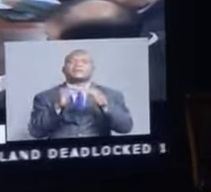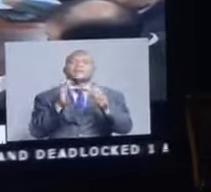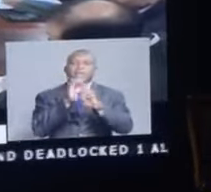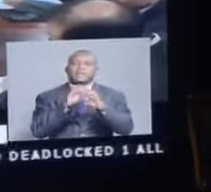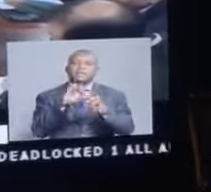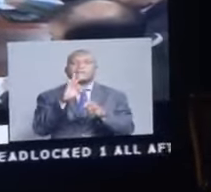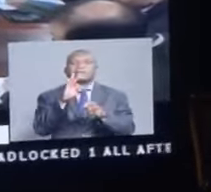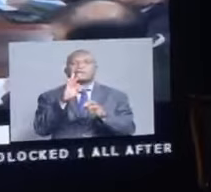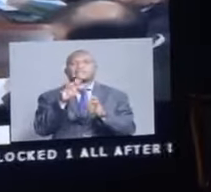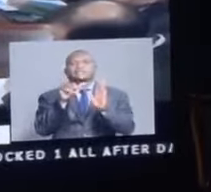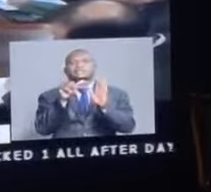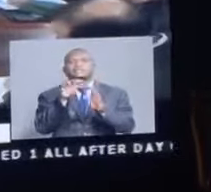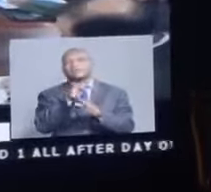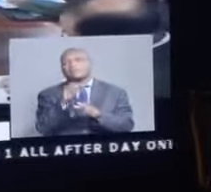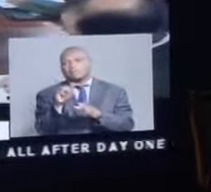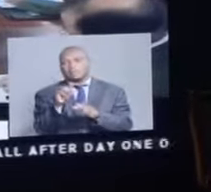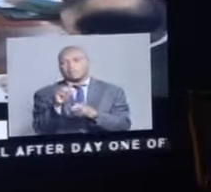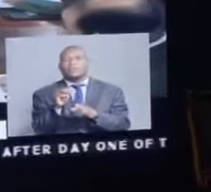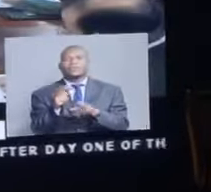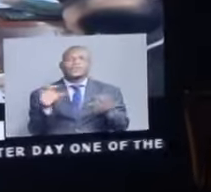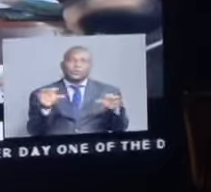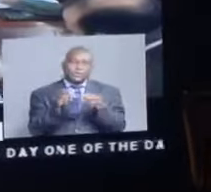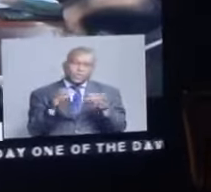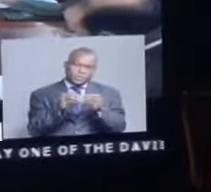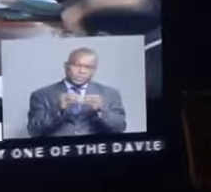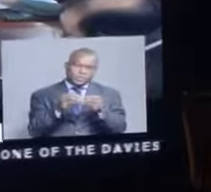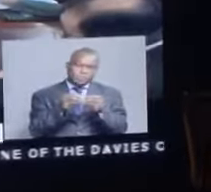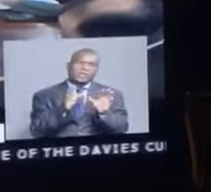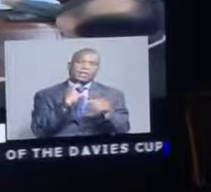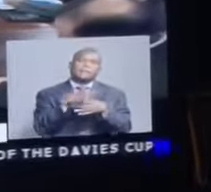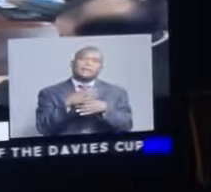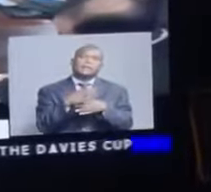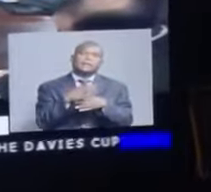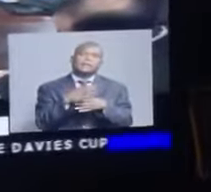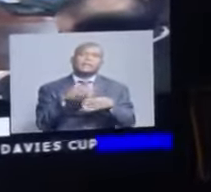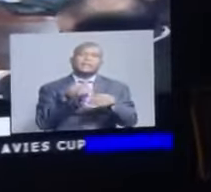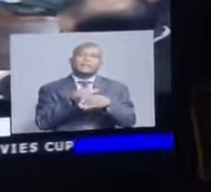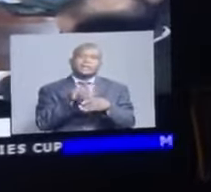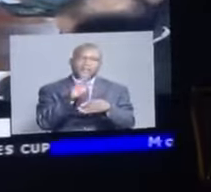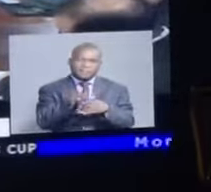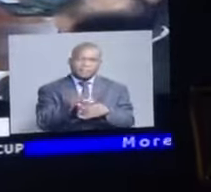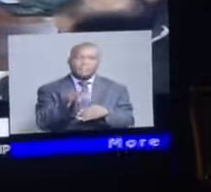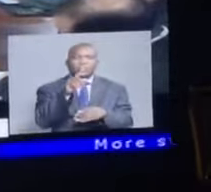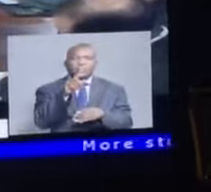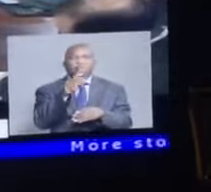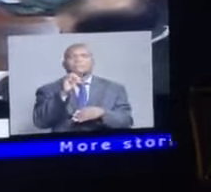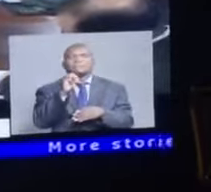months. The local partner, Intratrek Zimbabwe, is also involved in the 100 megawatt